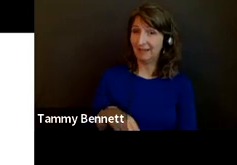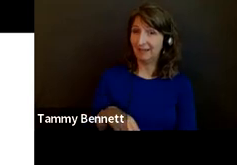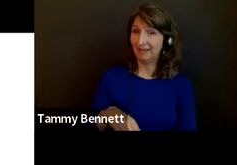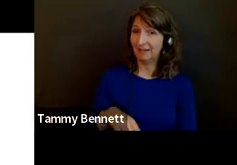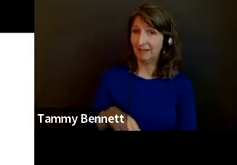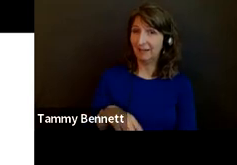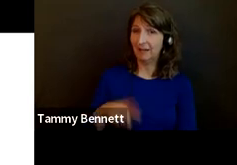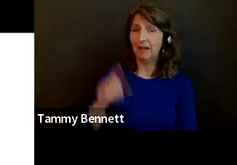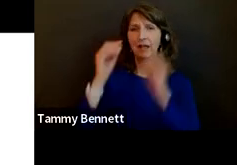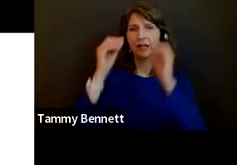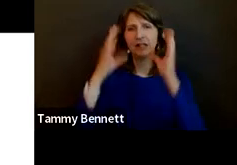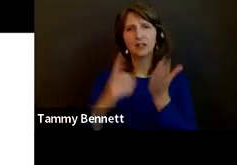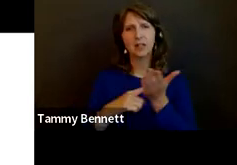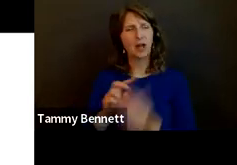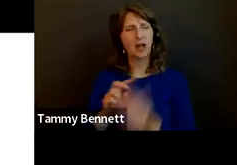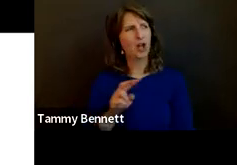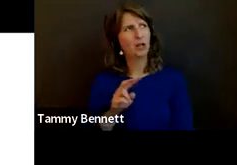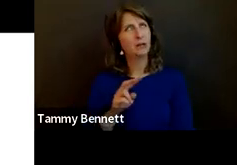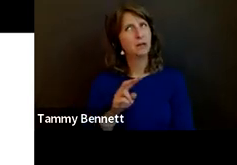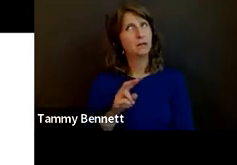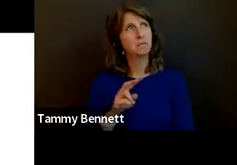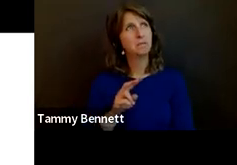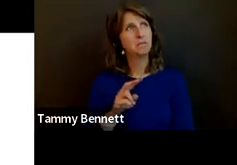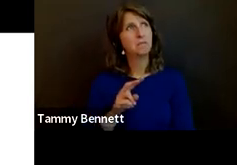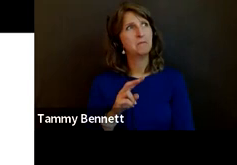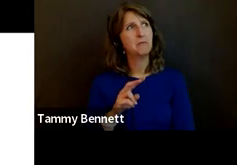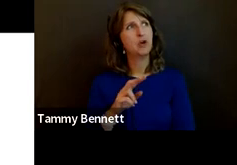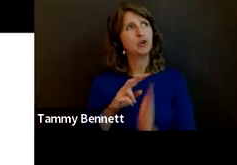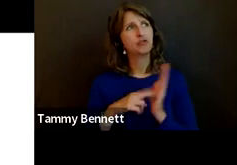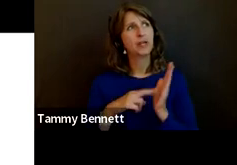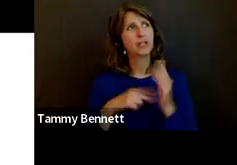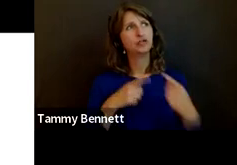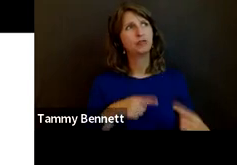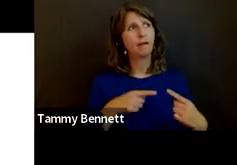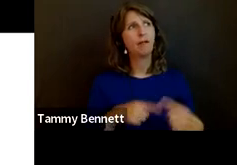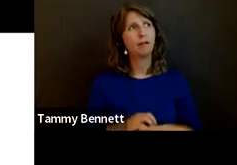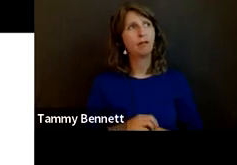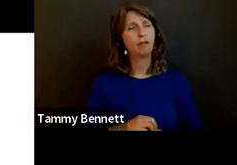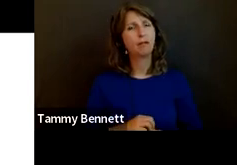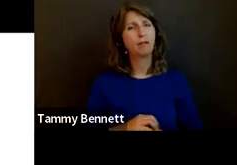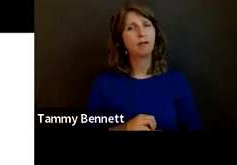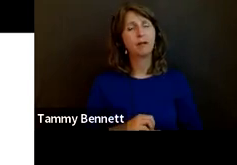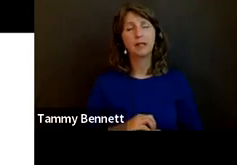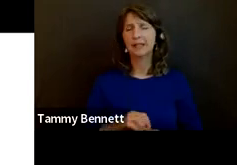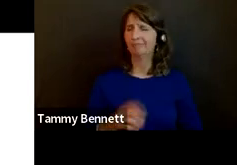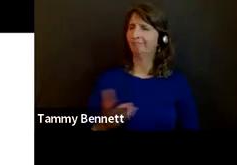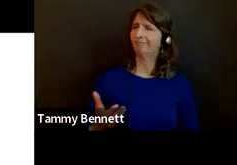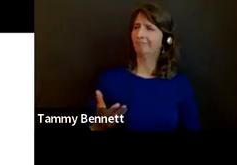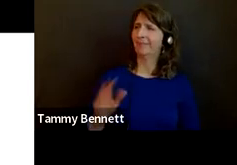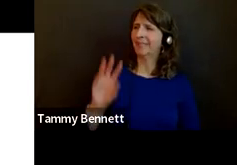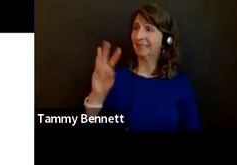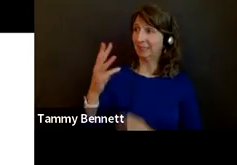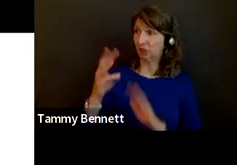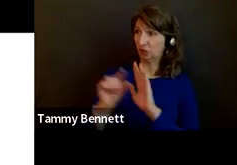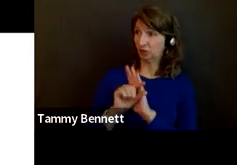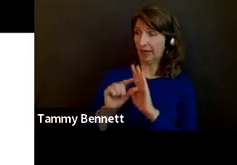And the teachers would sometimes look at me and they'd say, well, yeah, he struggles with reading. Well, he's in the sixth grade and he struggles